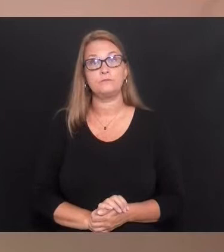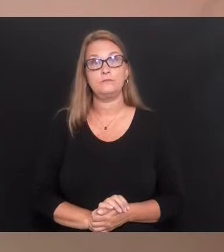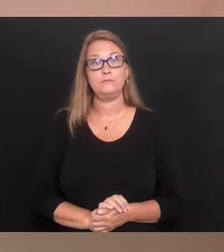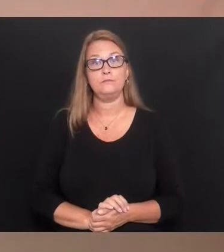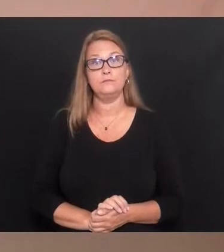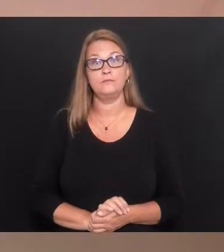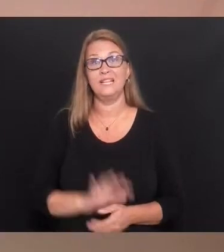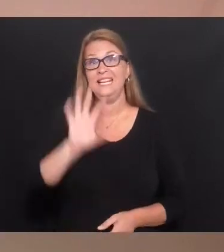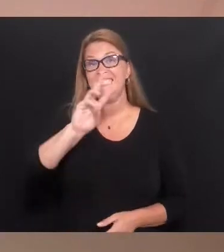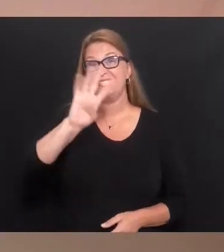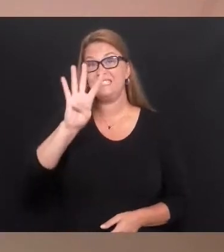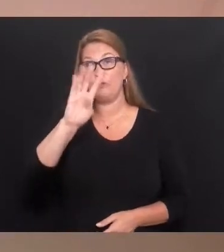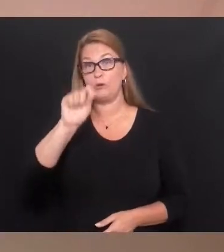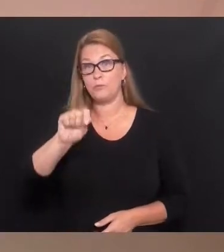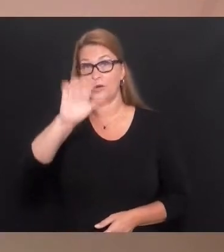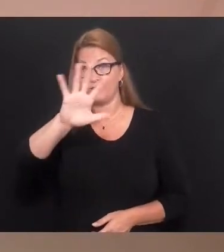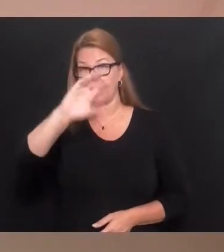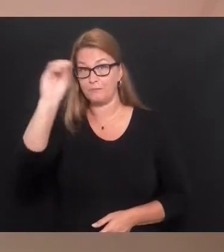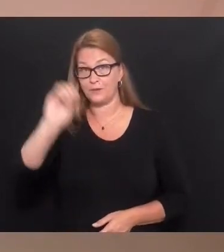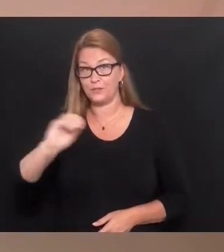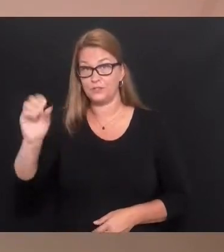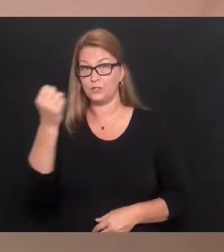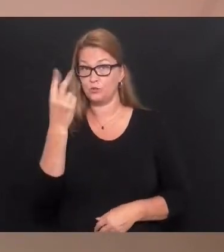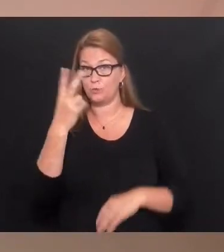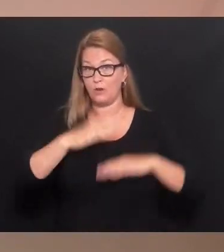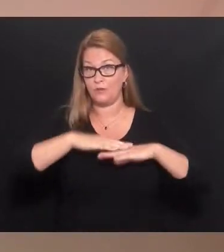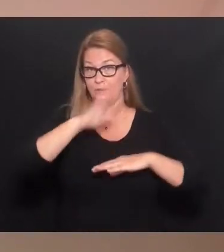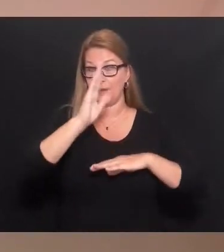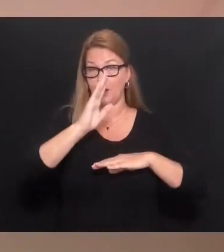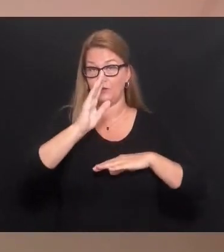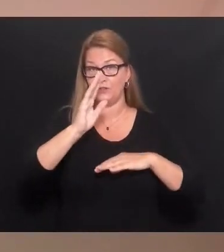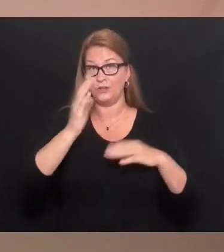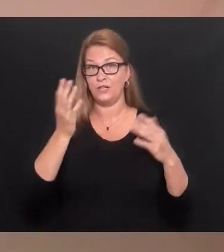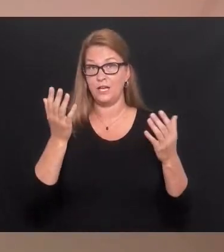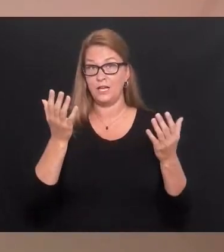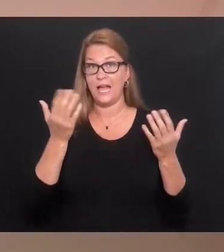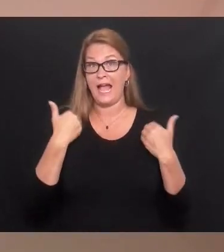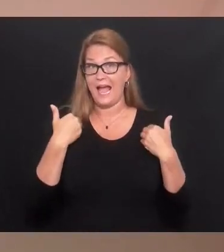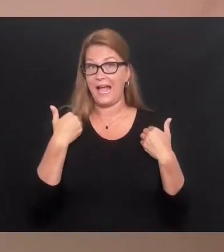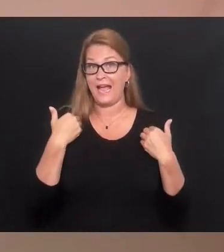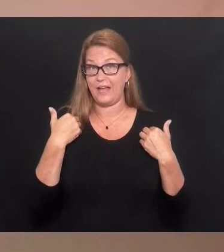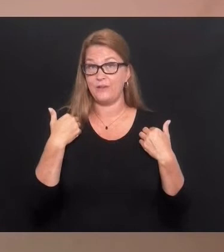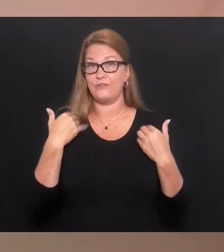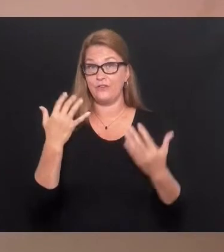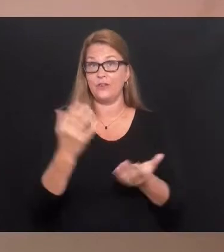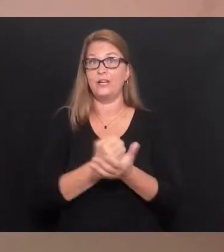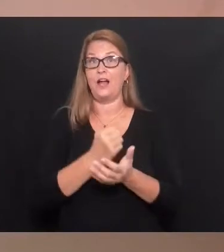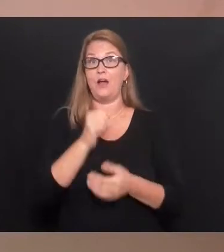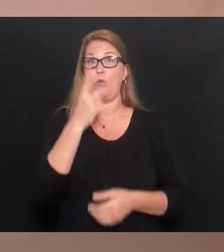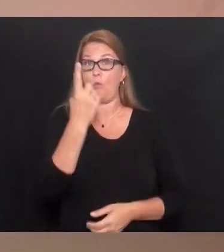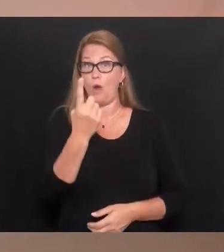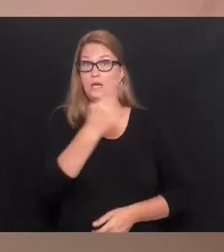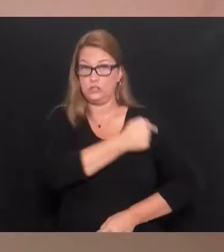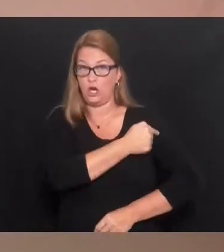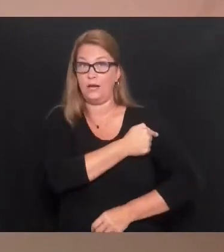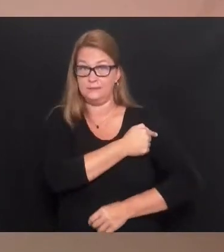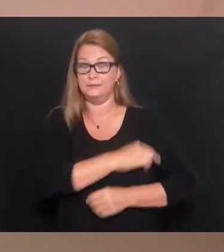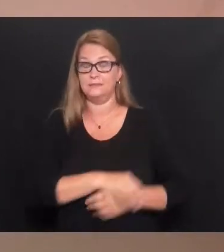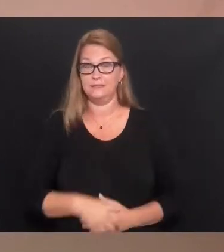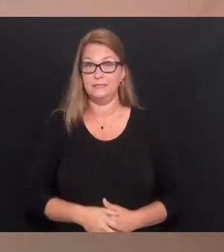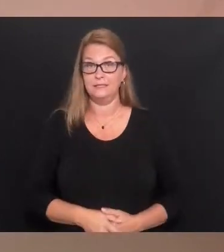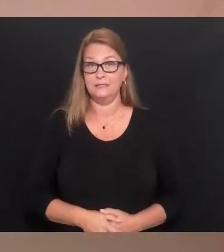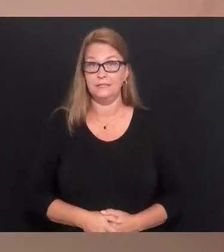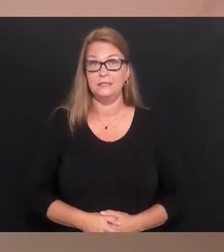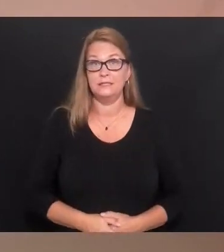out, 64.5%, 12 and above, have received at least one dose. Our trend